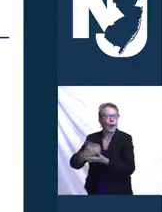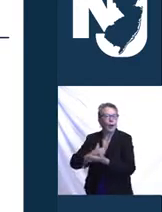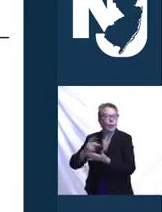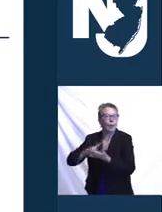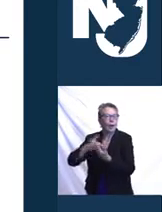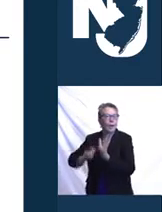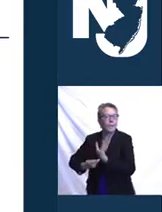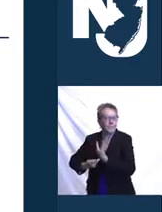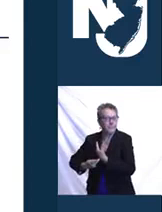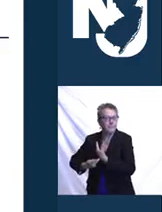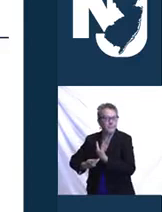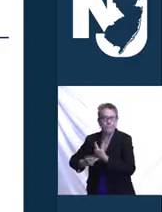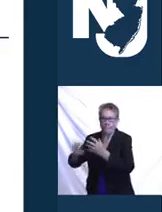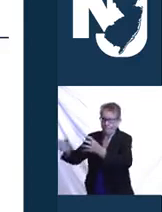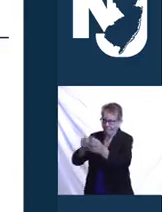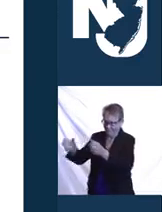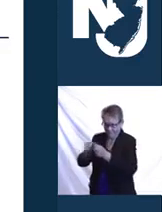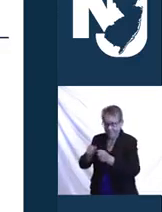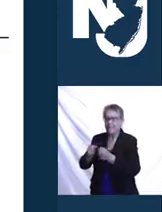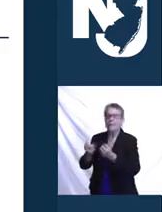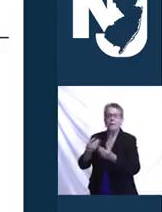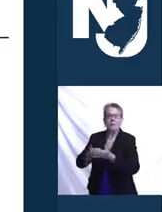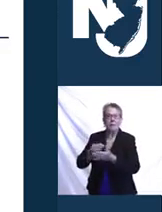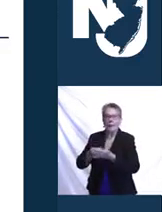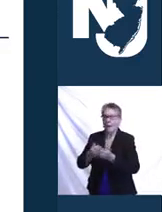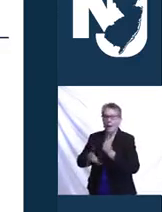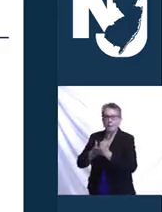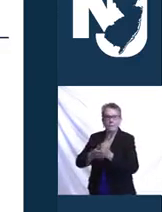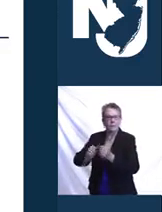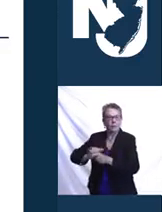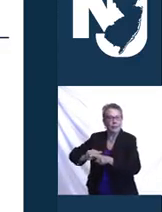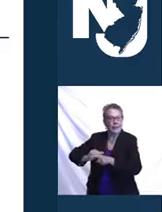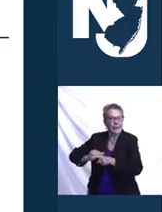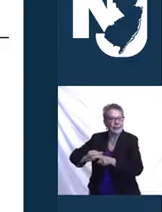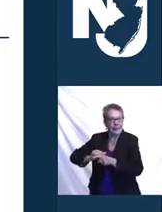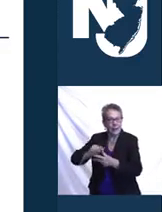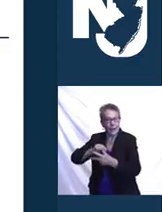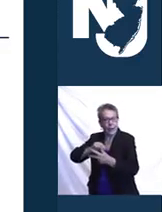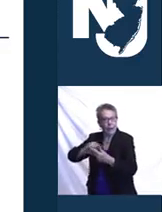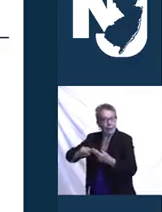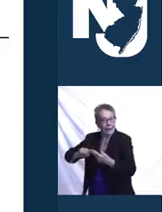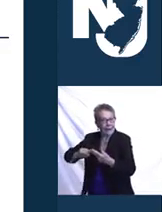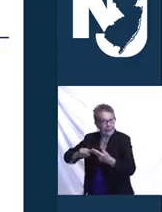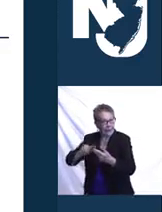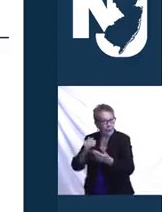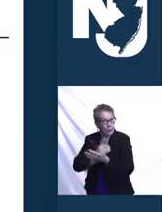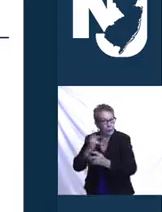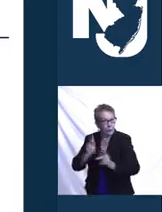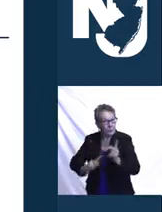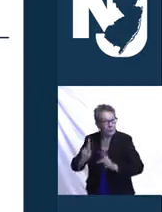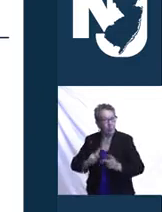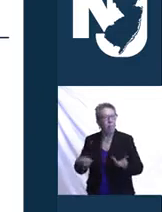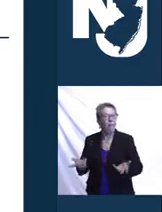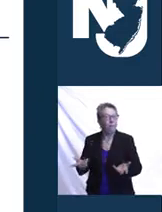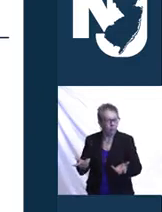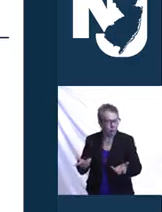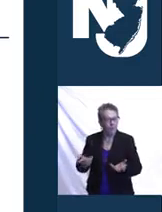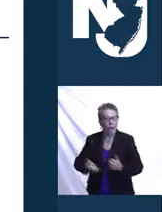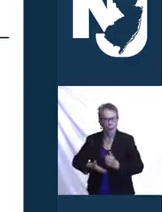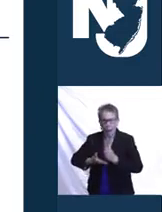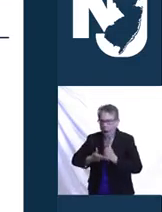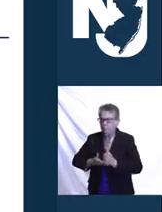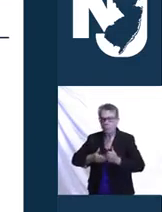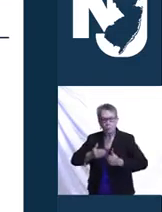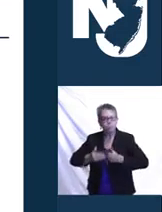Sports and Family Medicine could give them the training they needed to keep the operation running. And each of the new employees received a